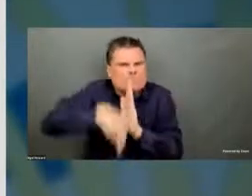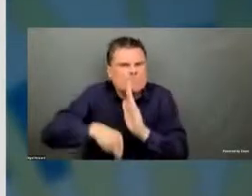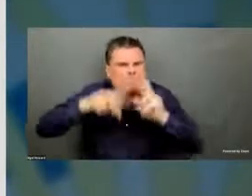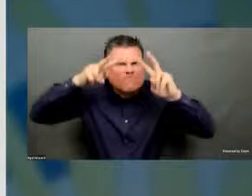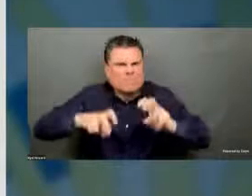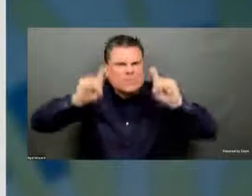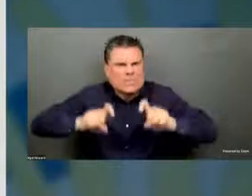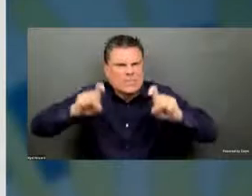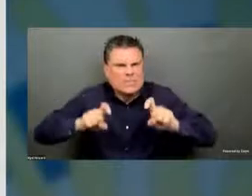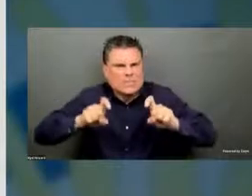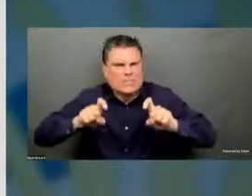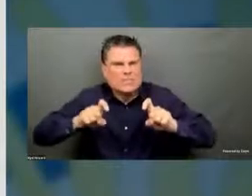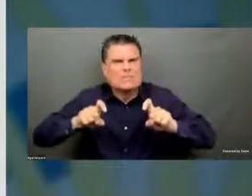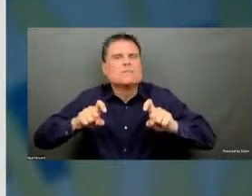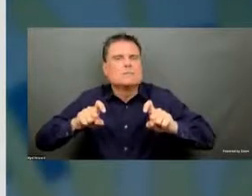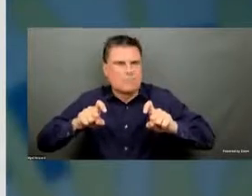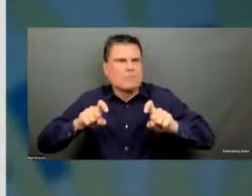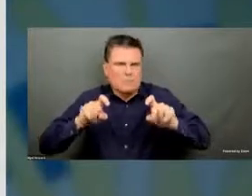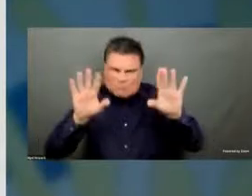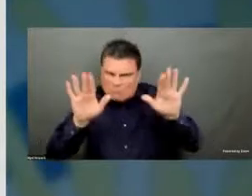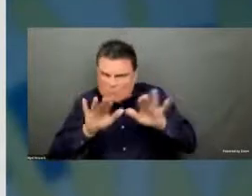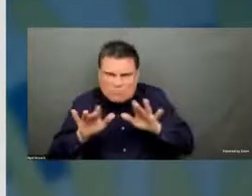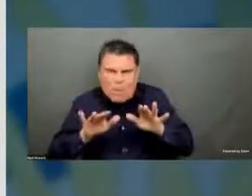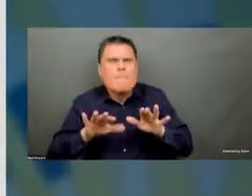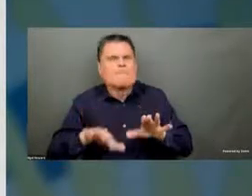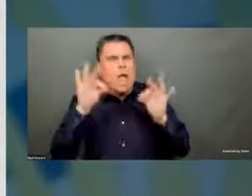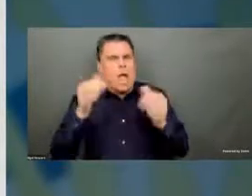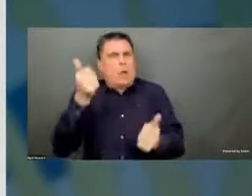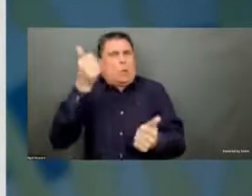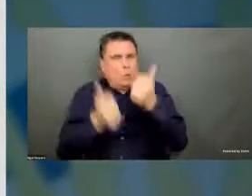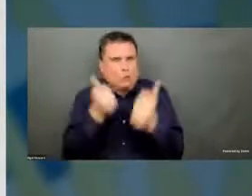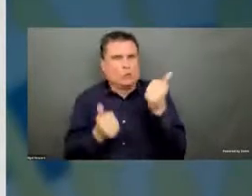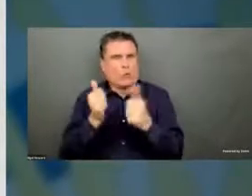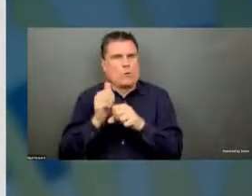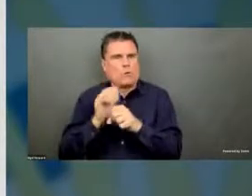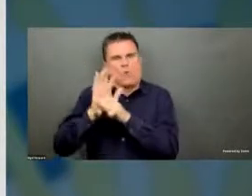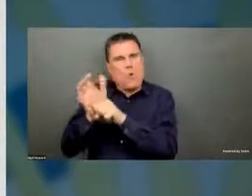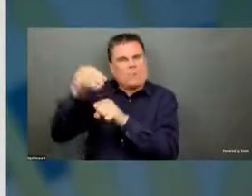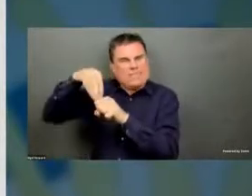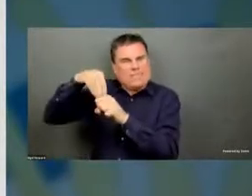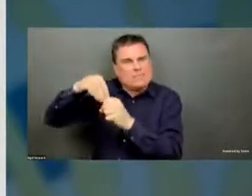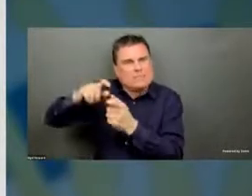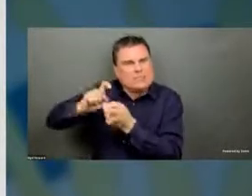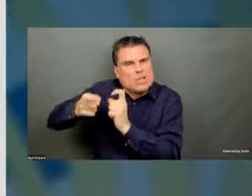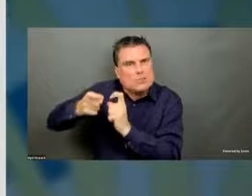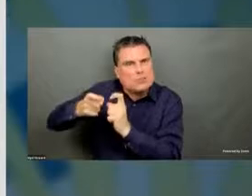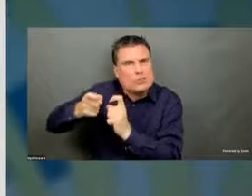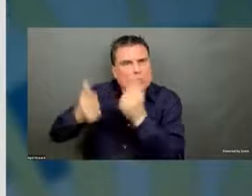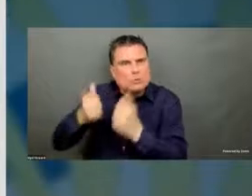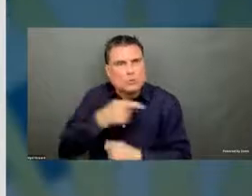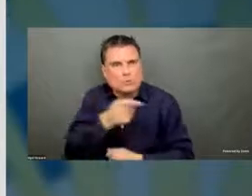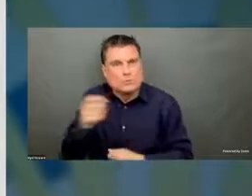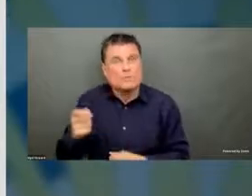the tests that are done every day that are positive are then put through a screening test, and that's in the green on this